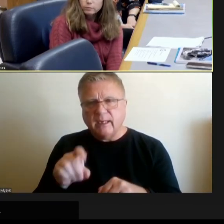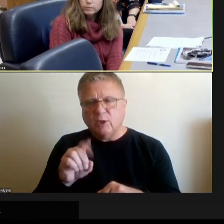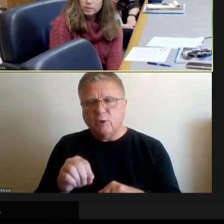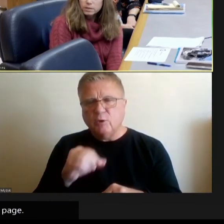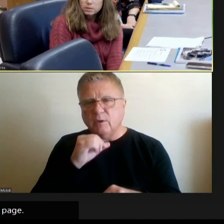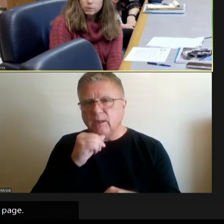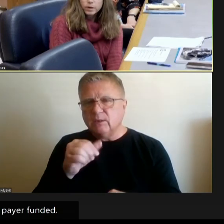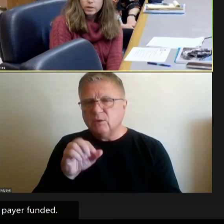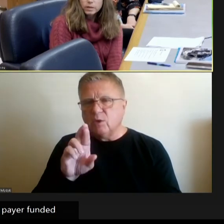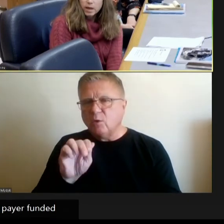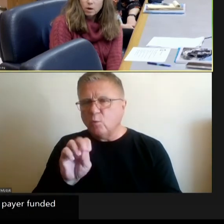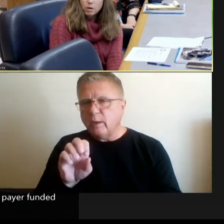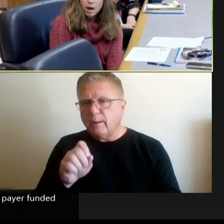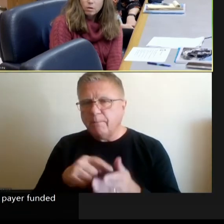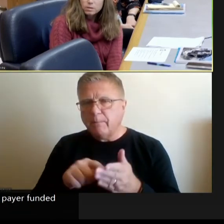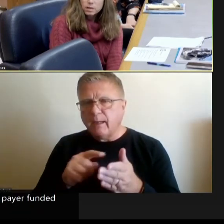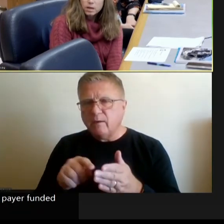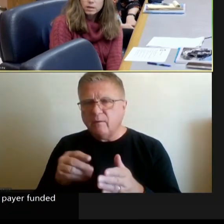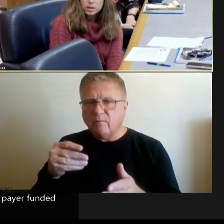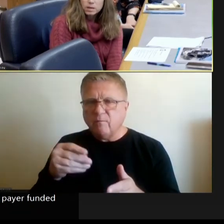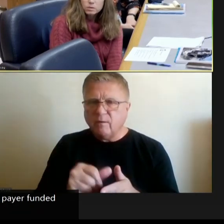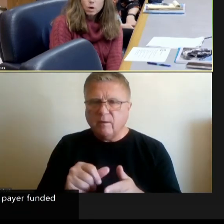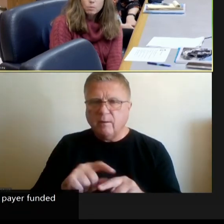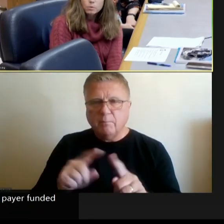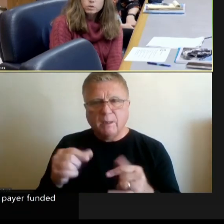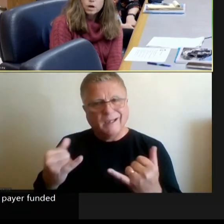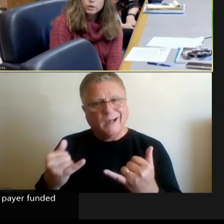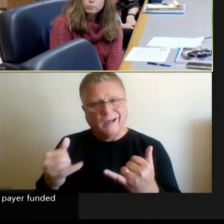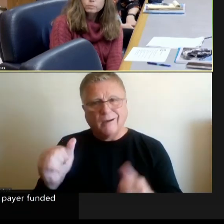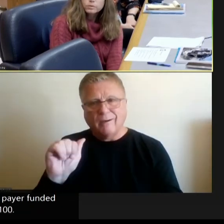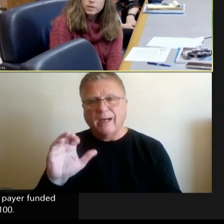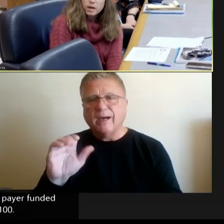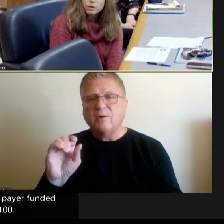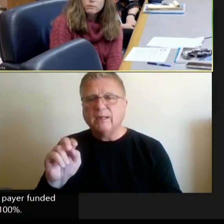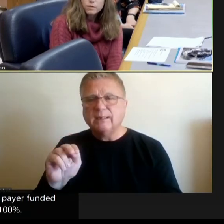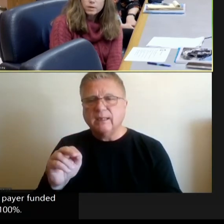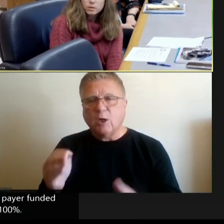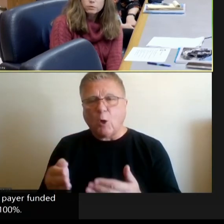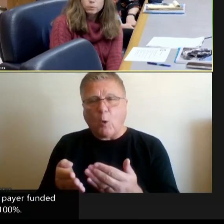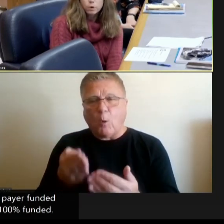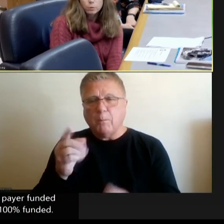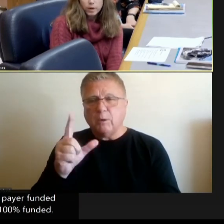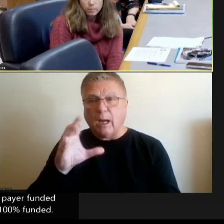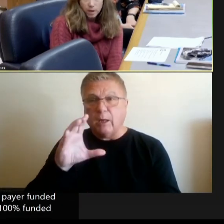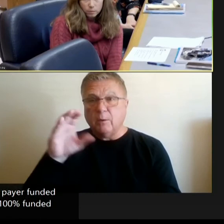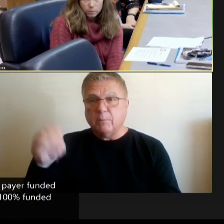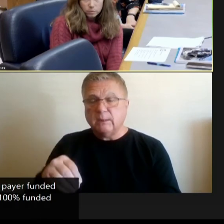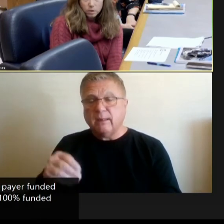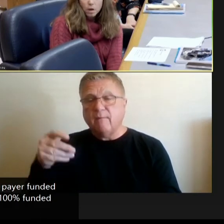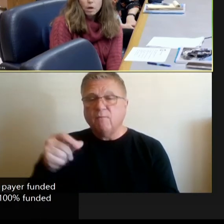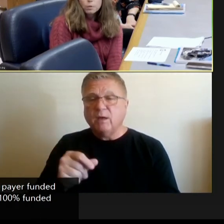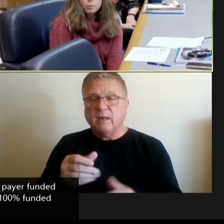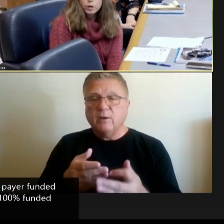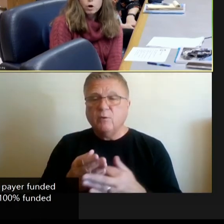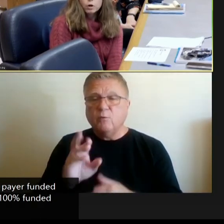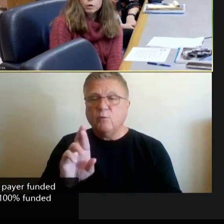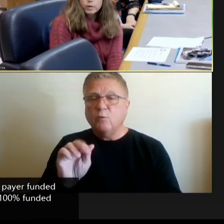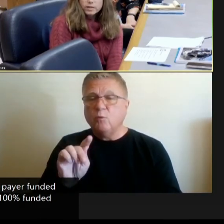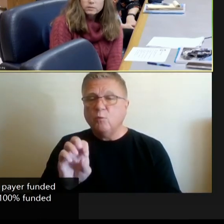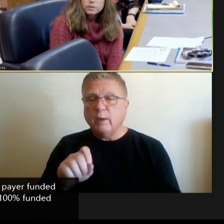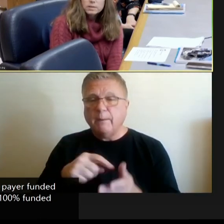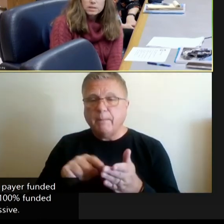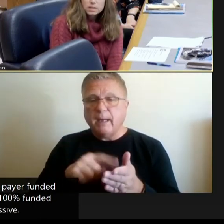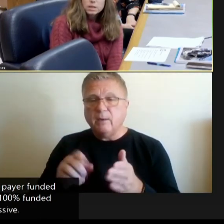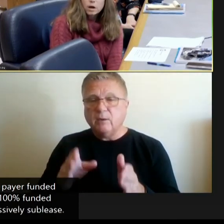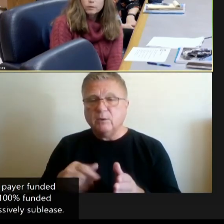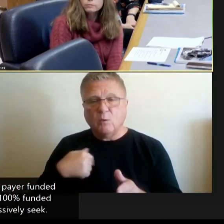ratepayer funded. But right now, ALCOSAN is almost 100% funded through our ratepayers. We are